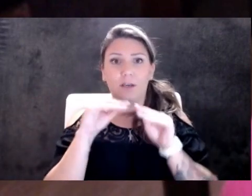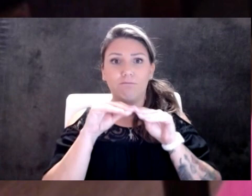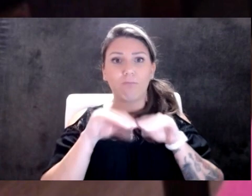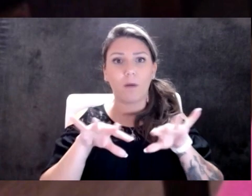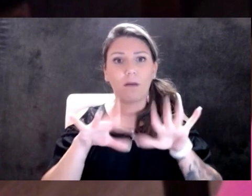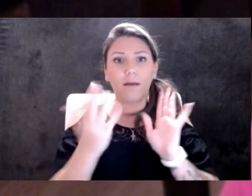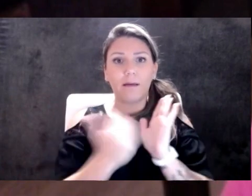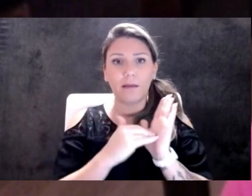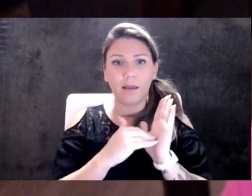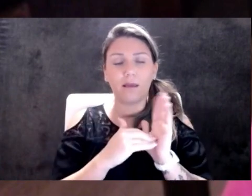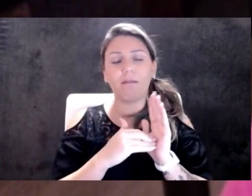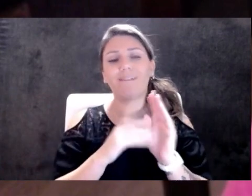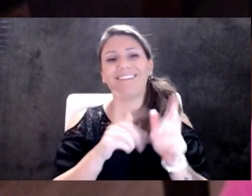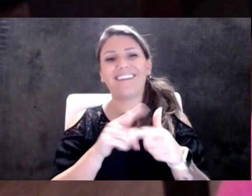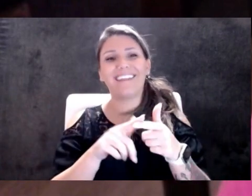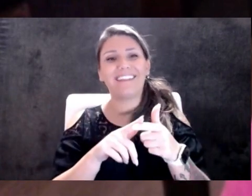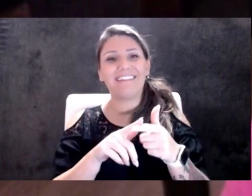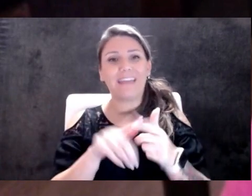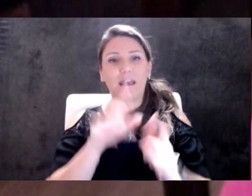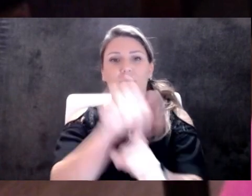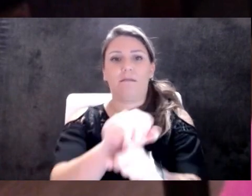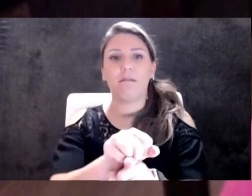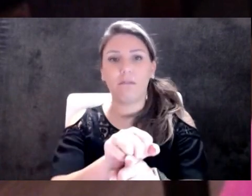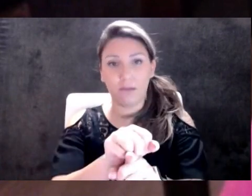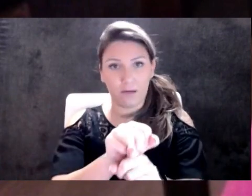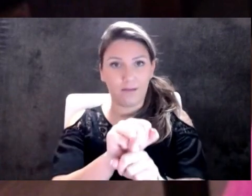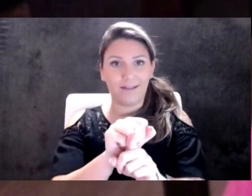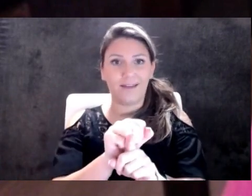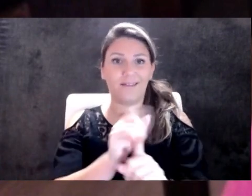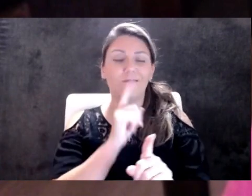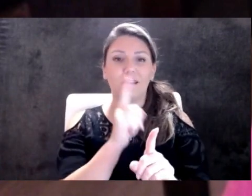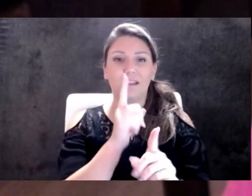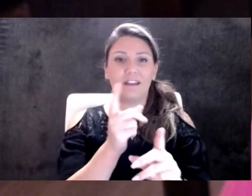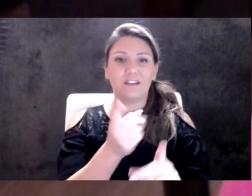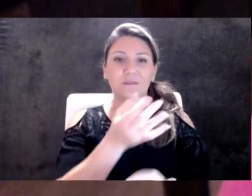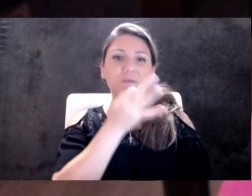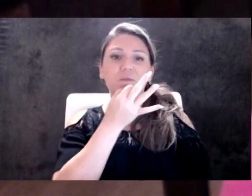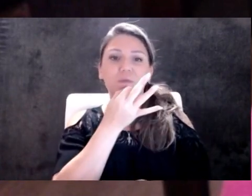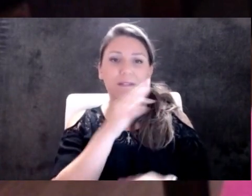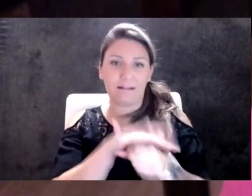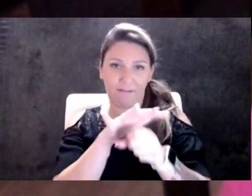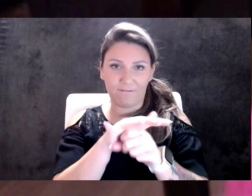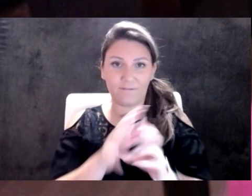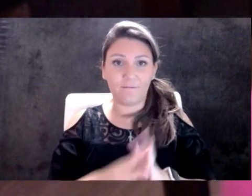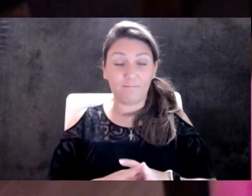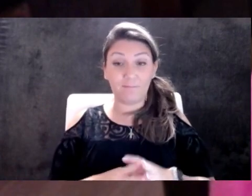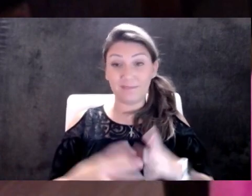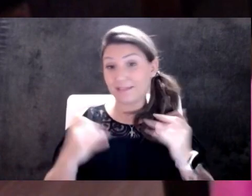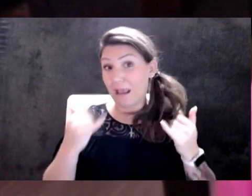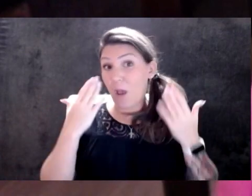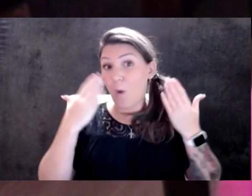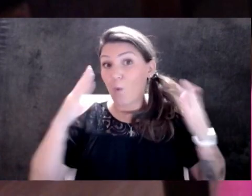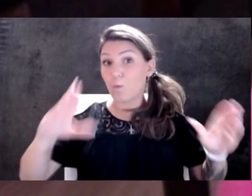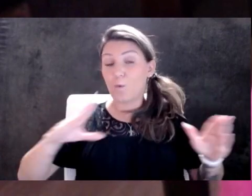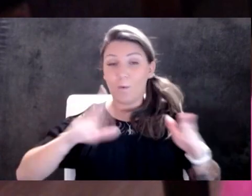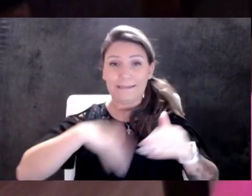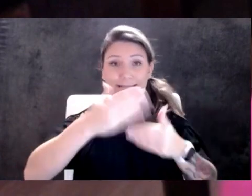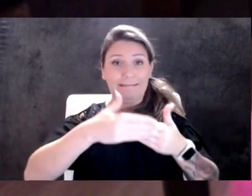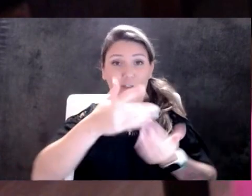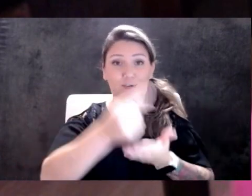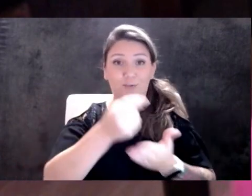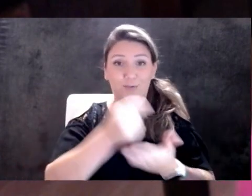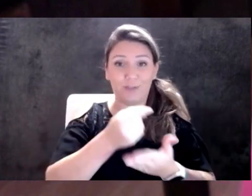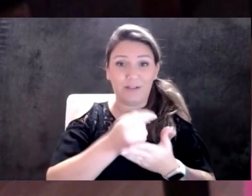can get on it, really soon. Now, I don't know what the next line of treatment will be. That's